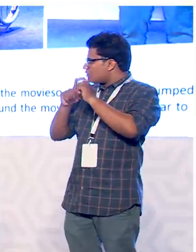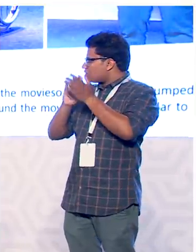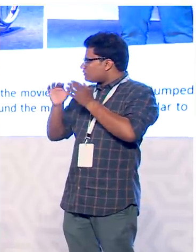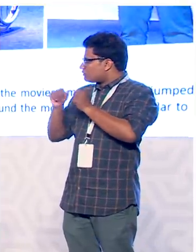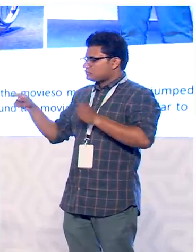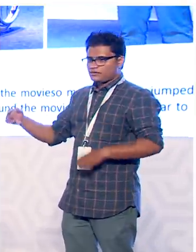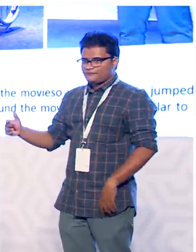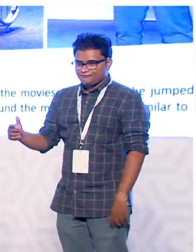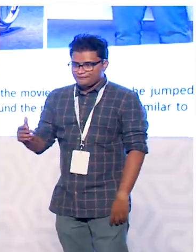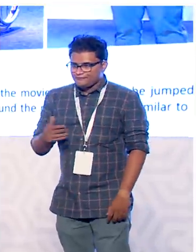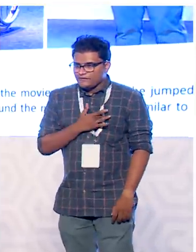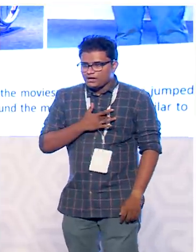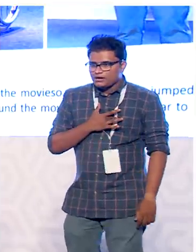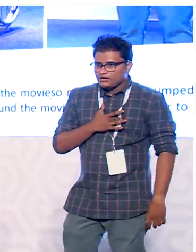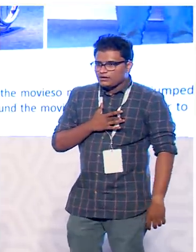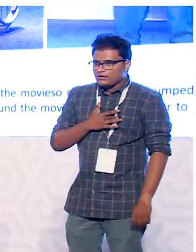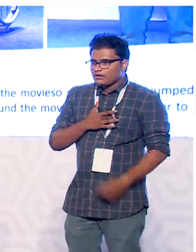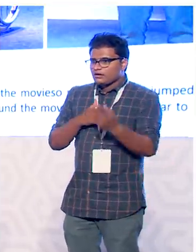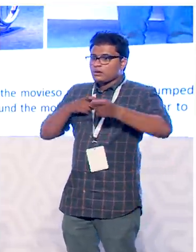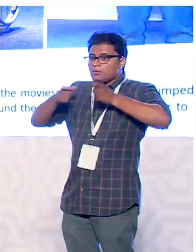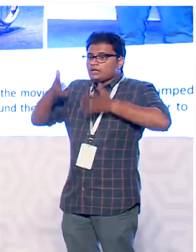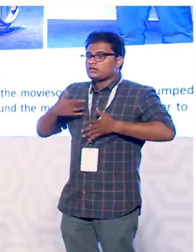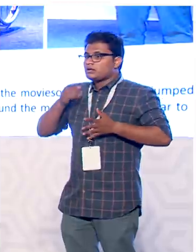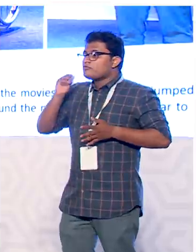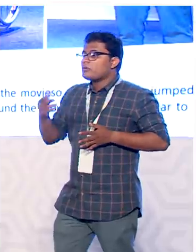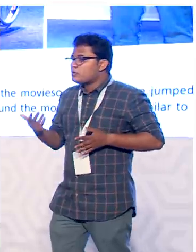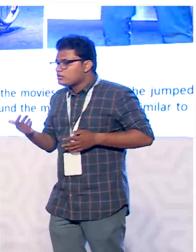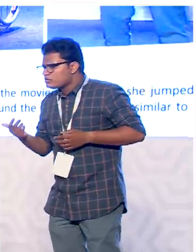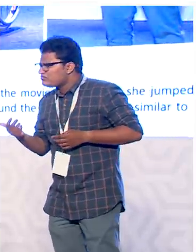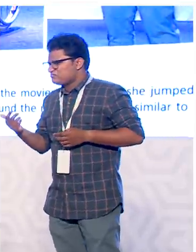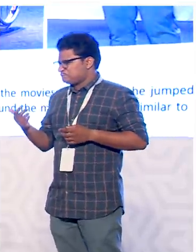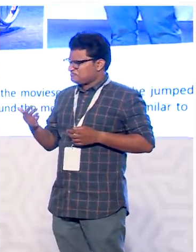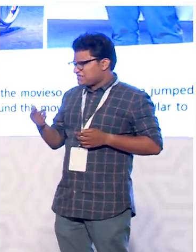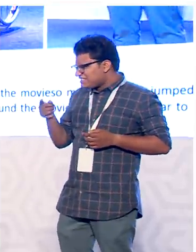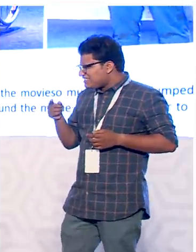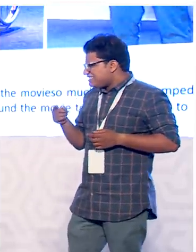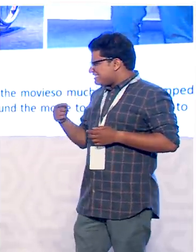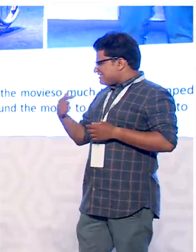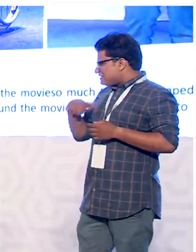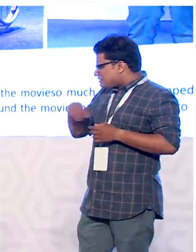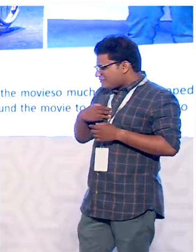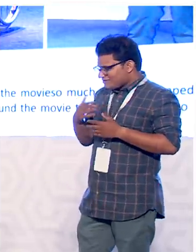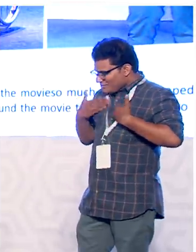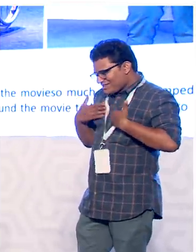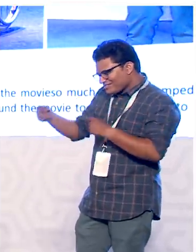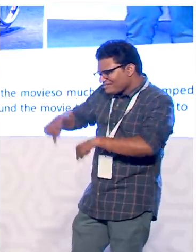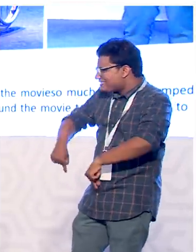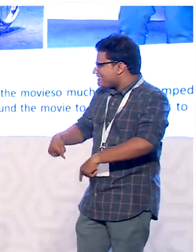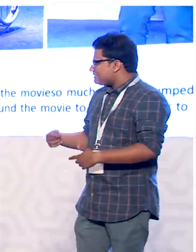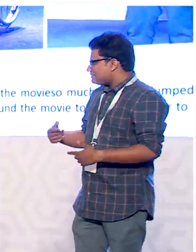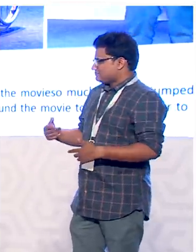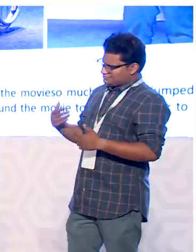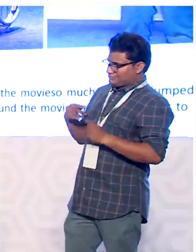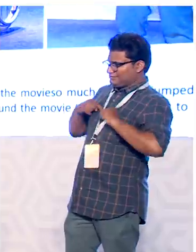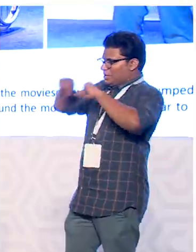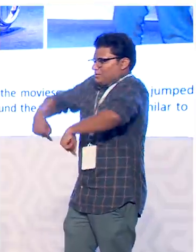touched. And the manager of the hotel came and said, Madam, we're very happy that you have come here. And I said, I'm glad that I